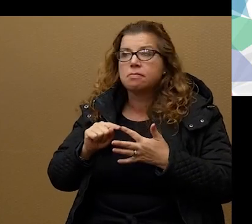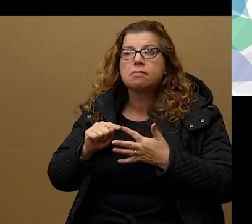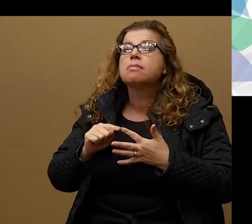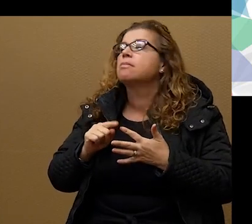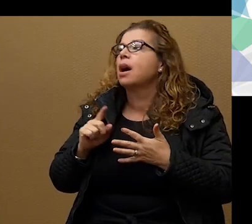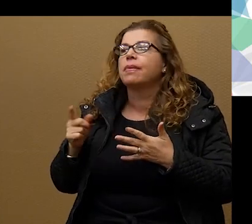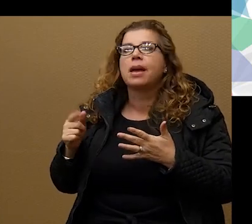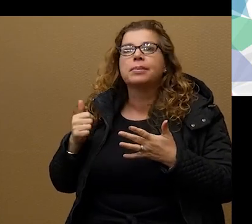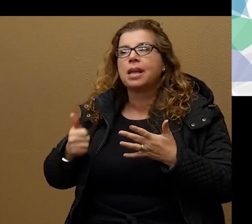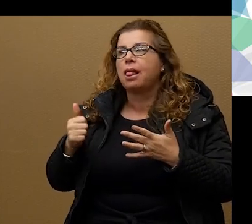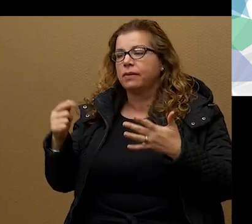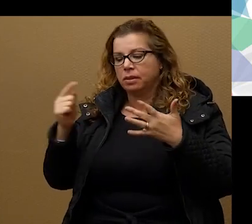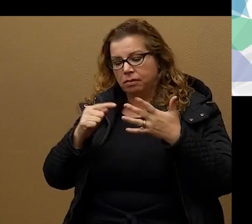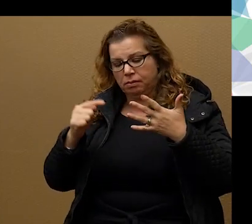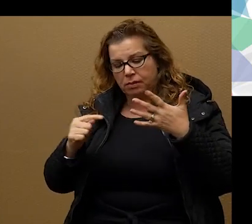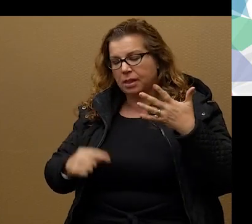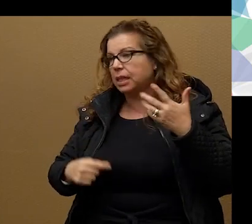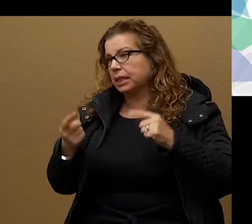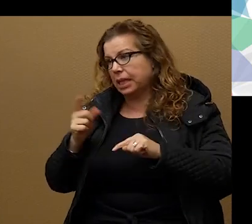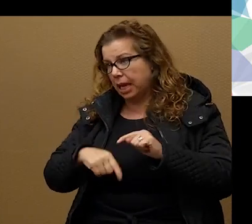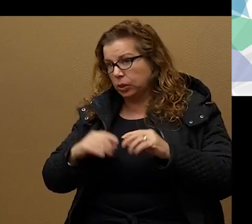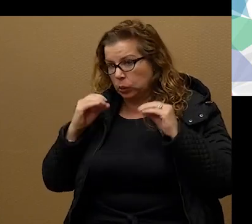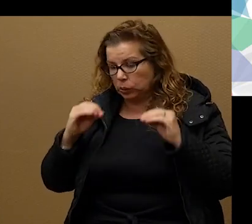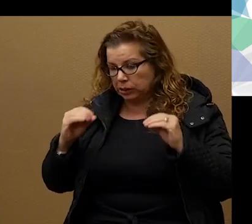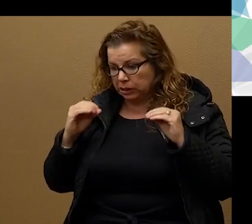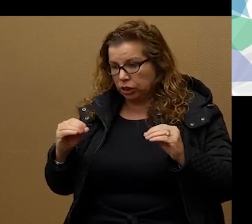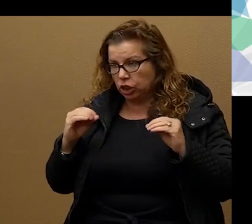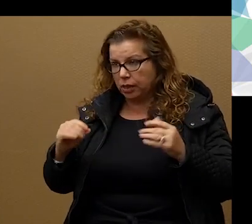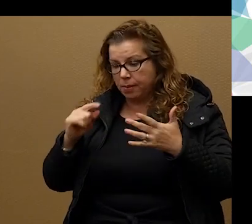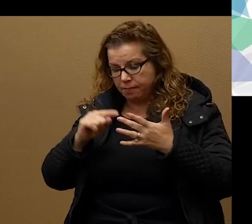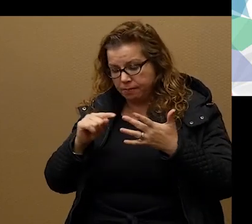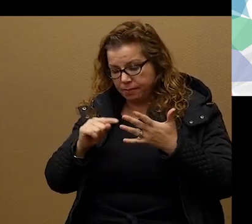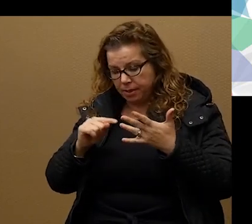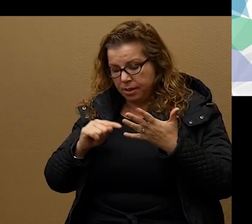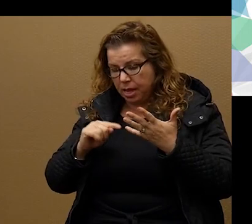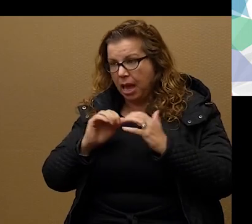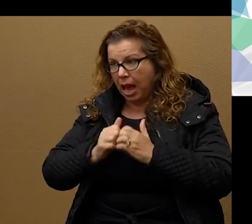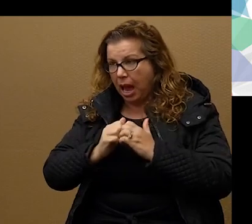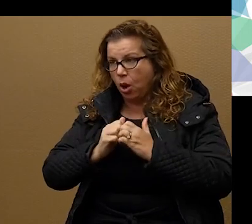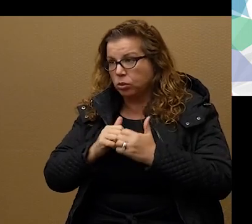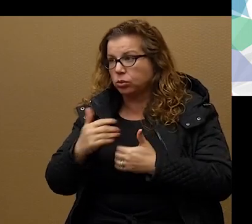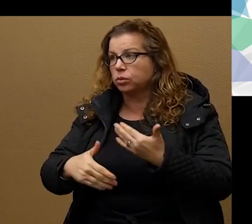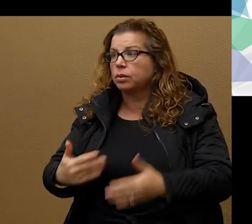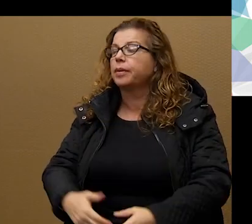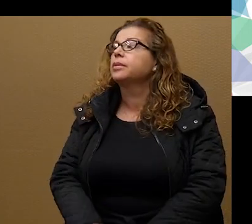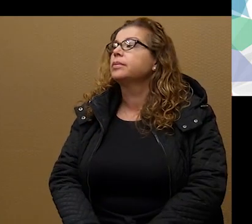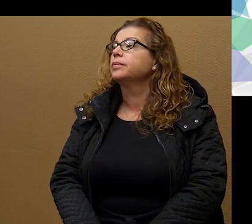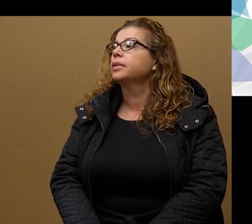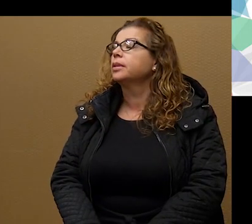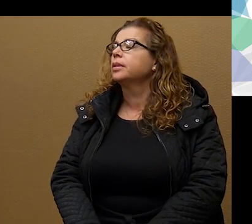3 and 4. So teaching them what steps 3 and 4 look like.